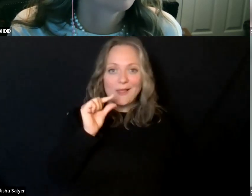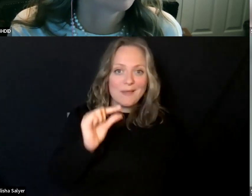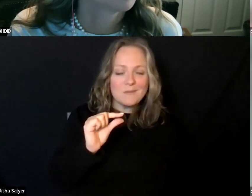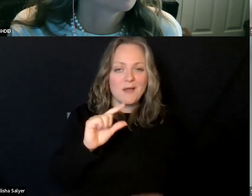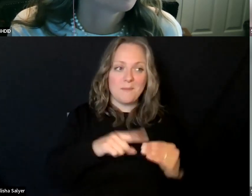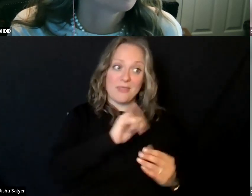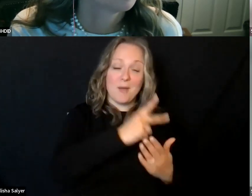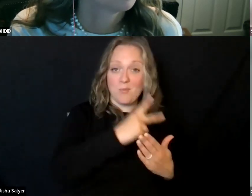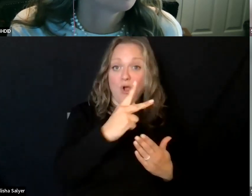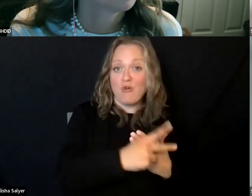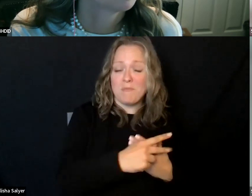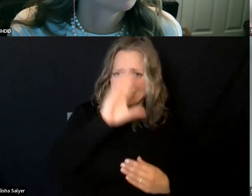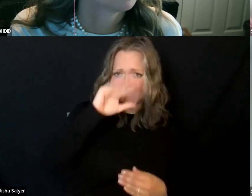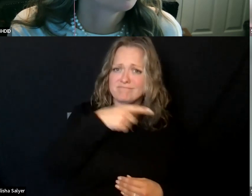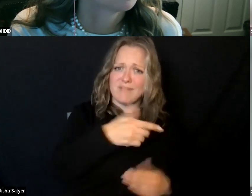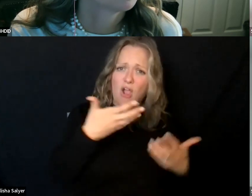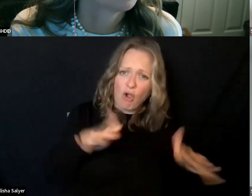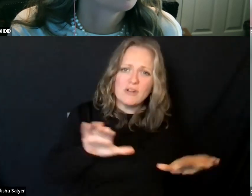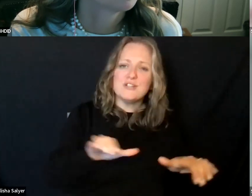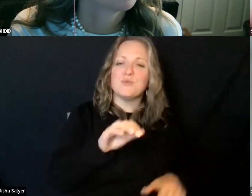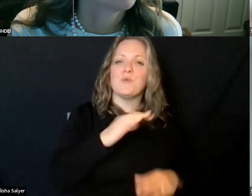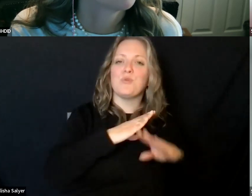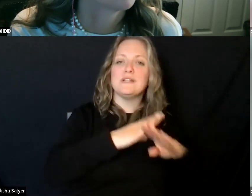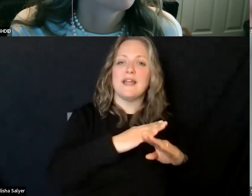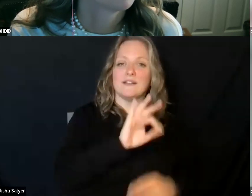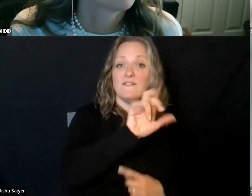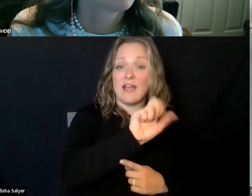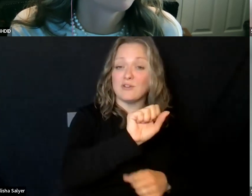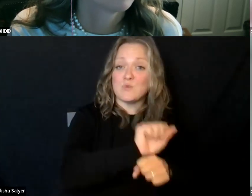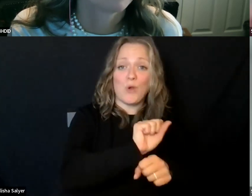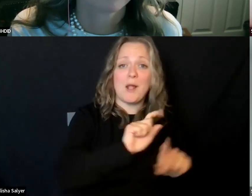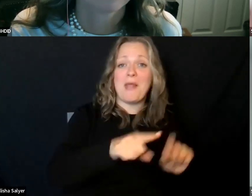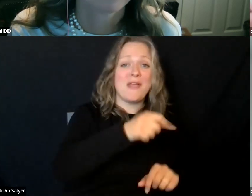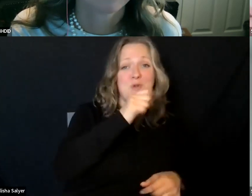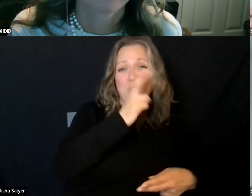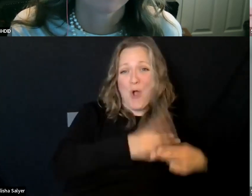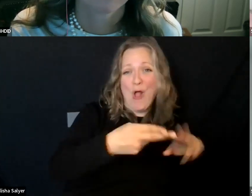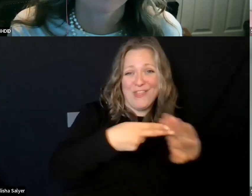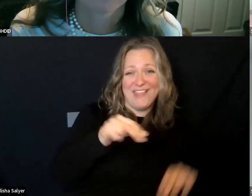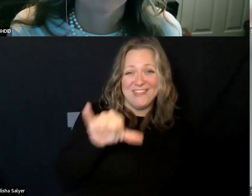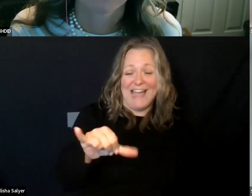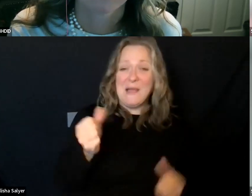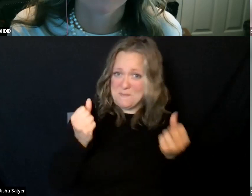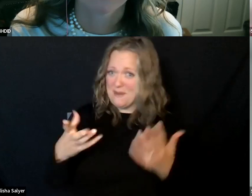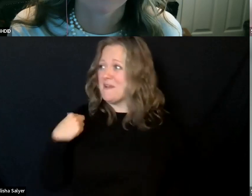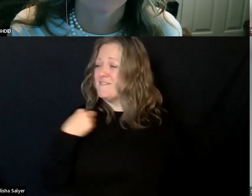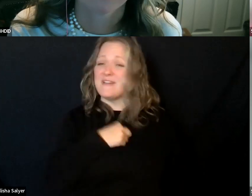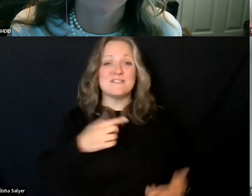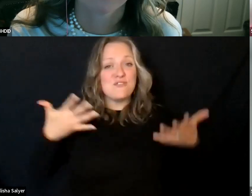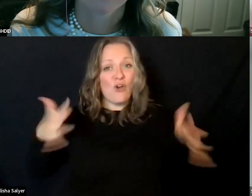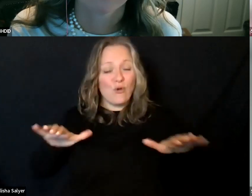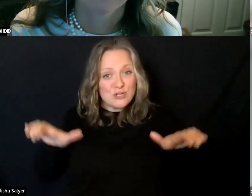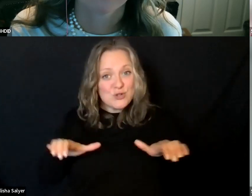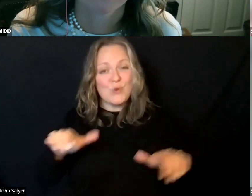Strength, they do protective factors work. They just don't call it that, like many of us do. We do protective factors work. We just don't call it